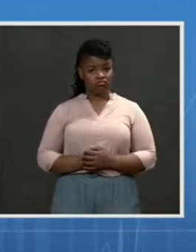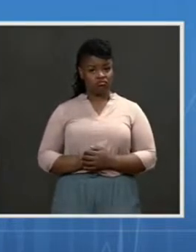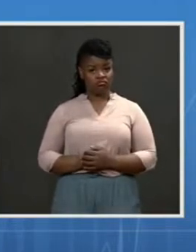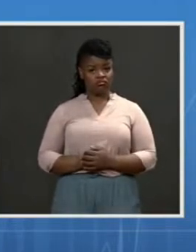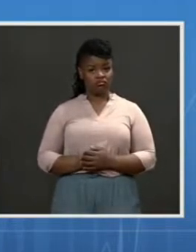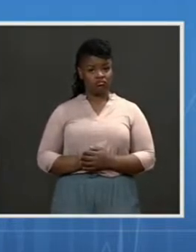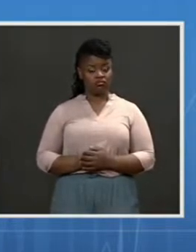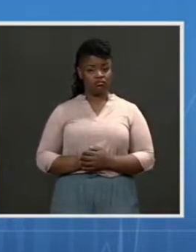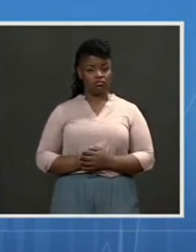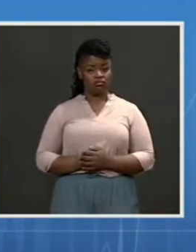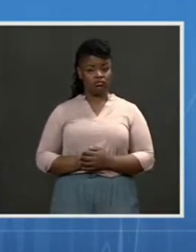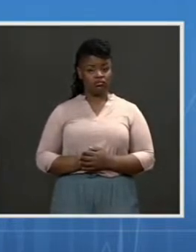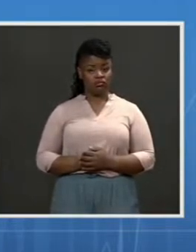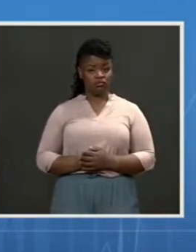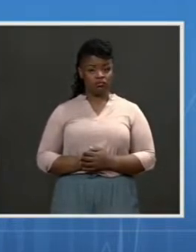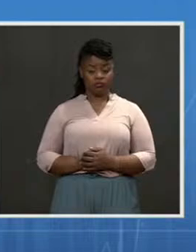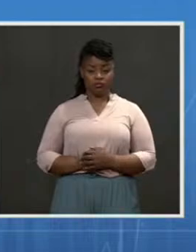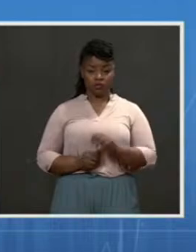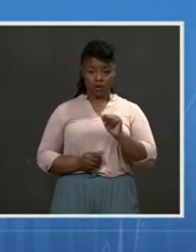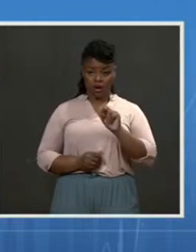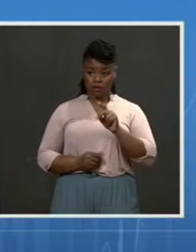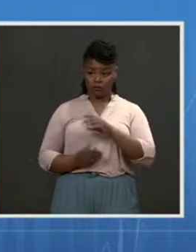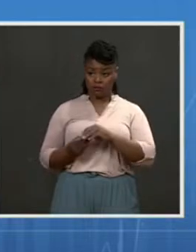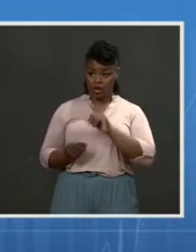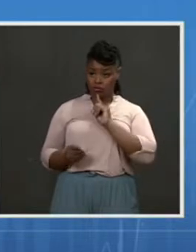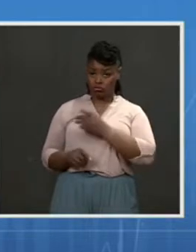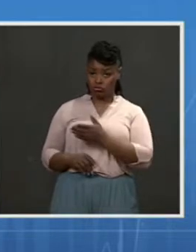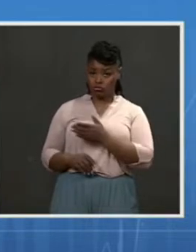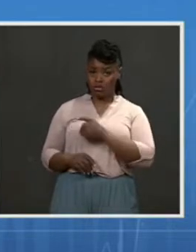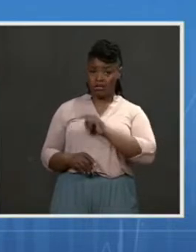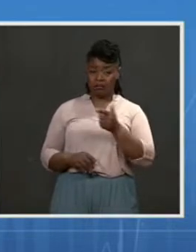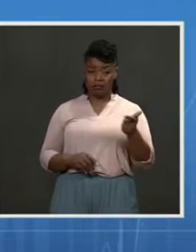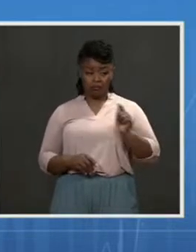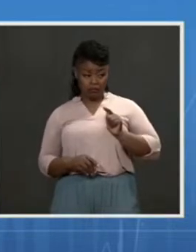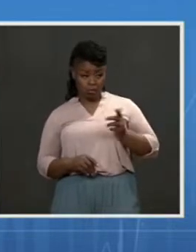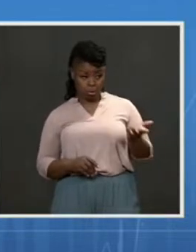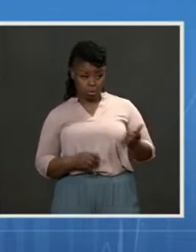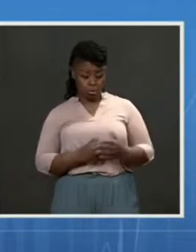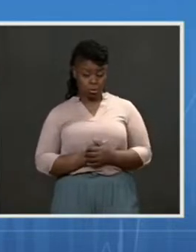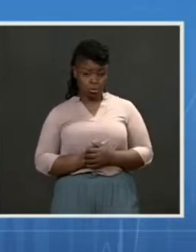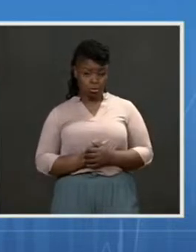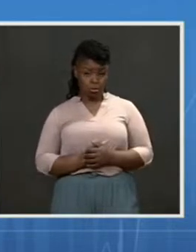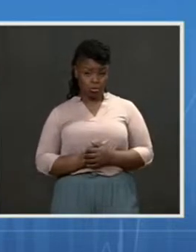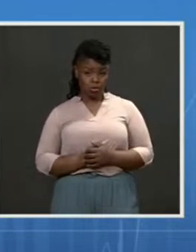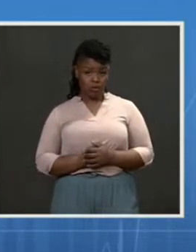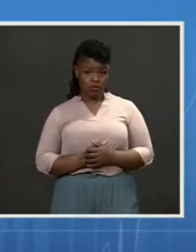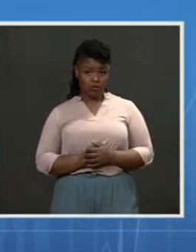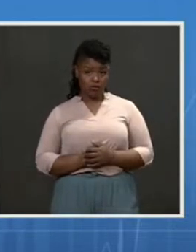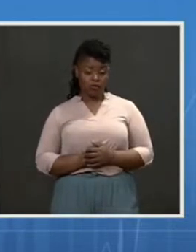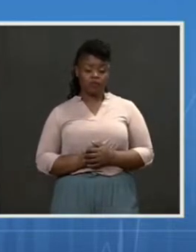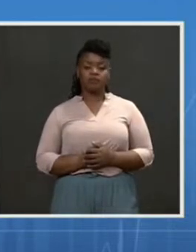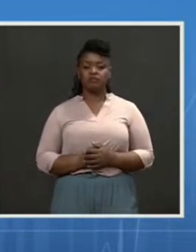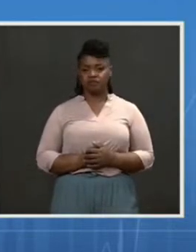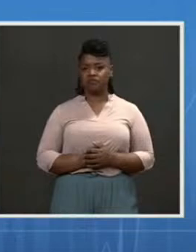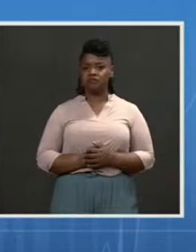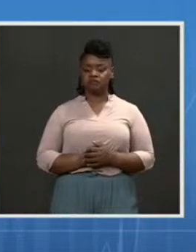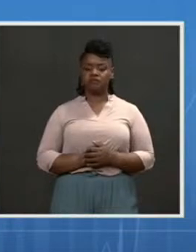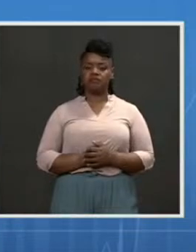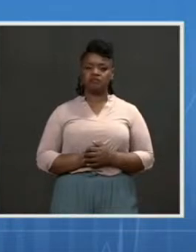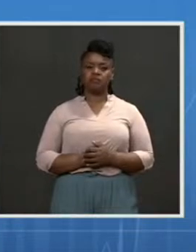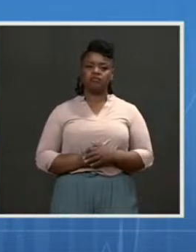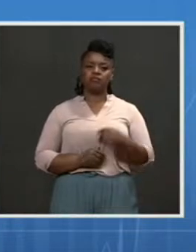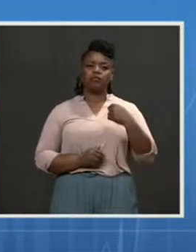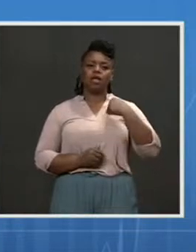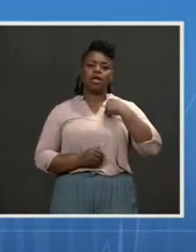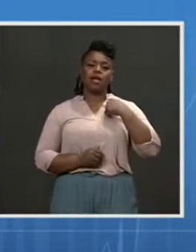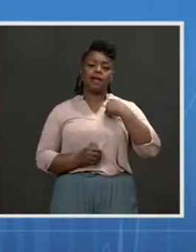andy you want to answer the first question and i'll answer the second um so i i don't know exactly how to parse